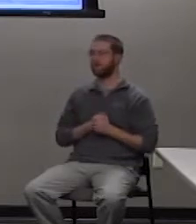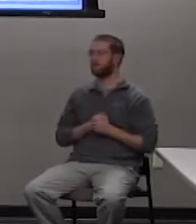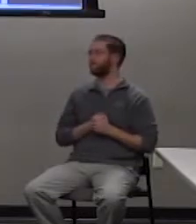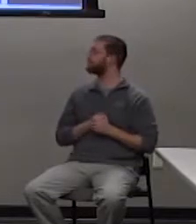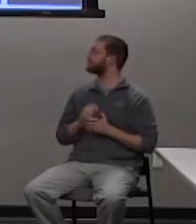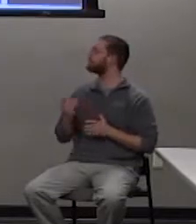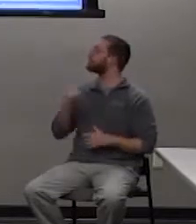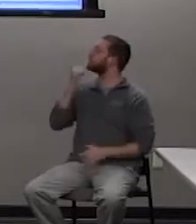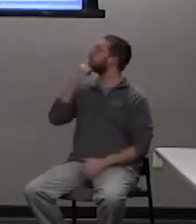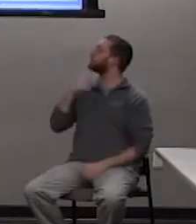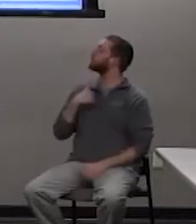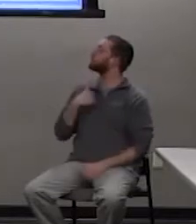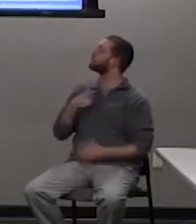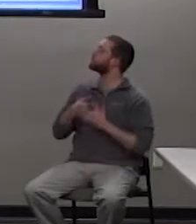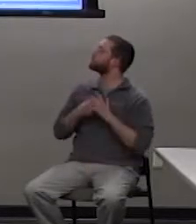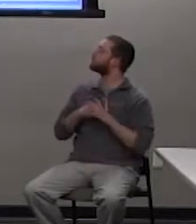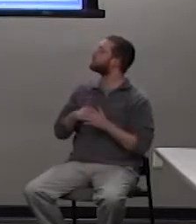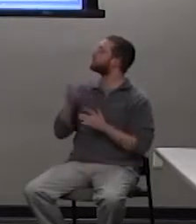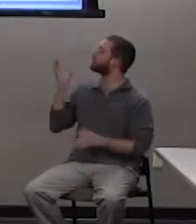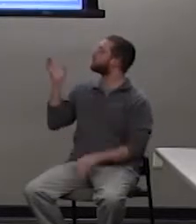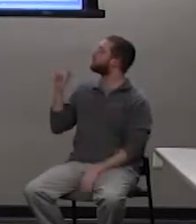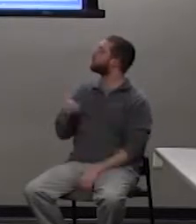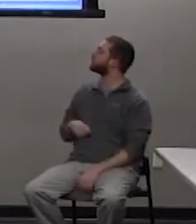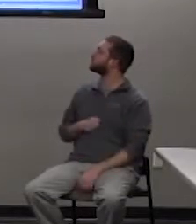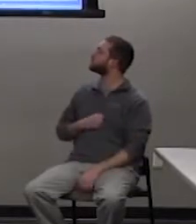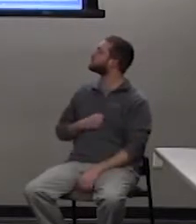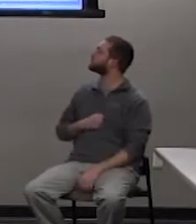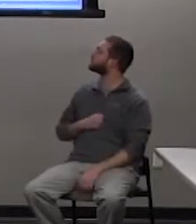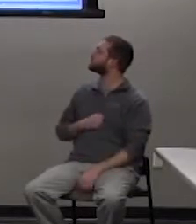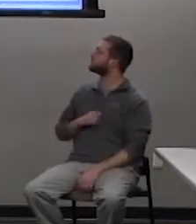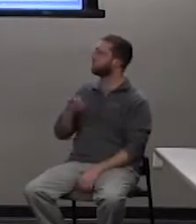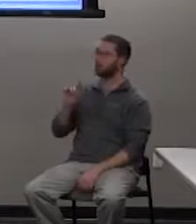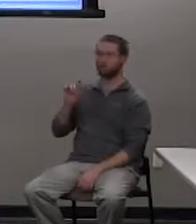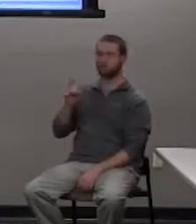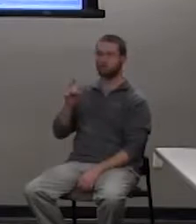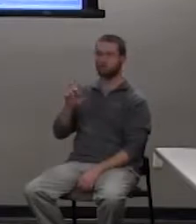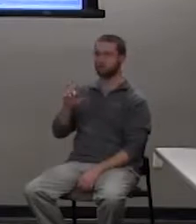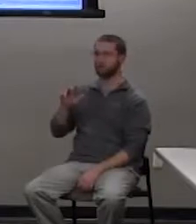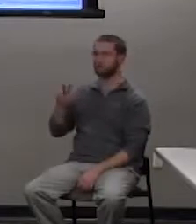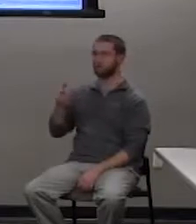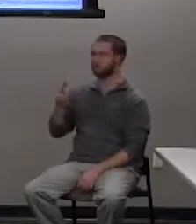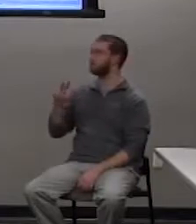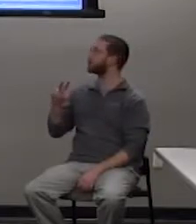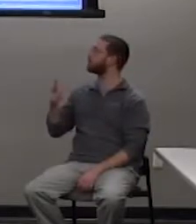Okay. Actually, no, it doesn't. Starts here. This is the first one.